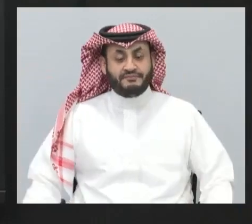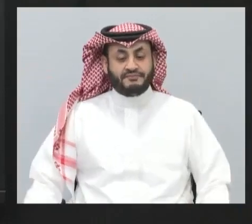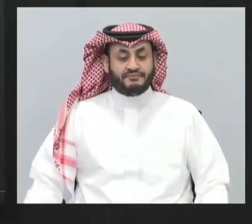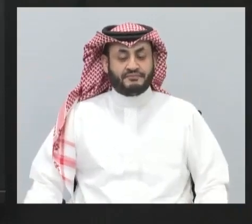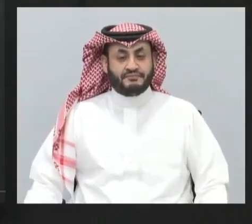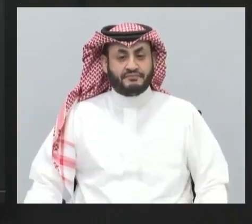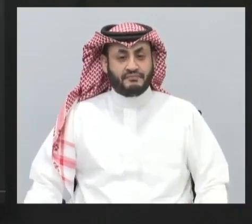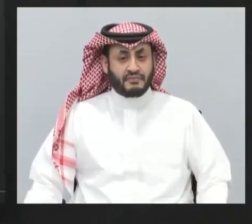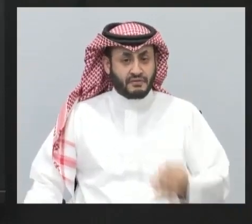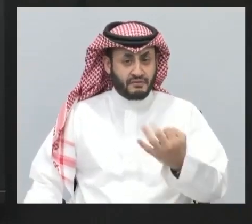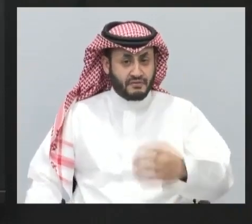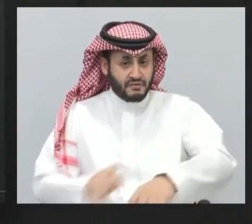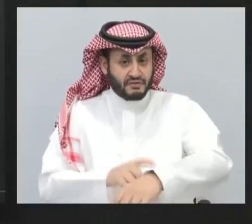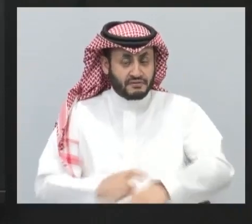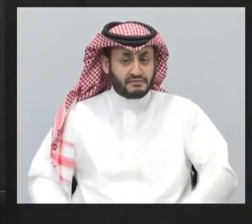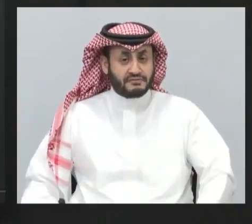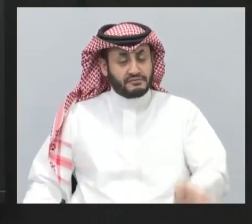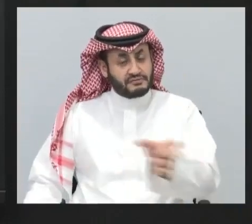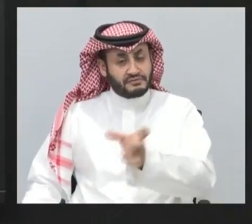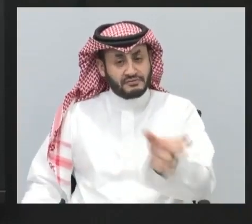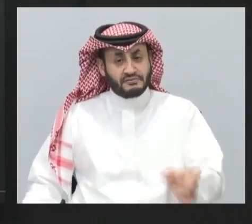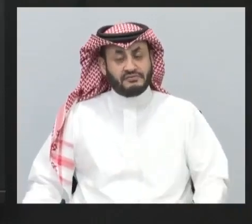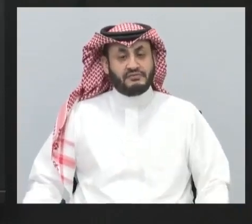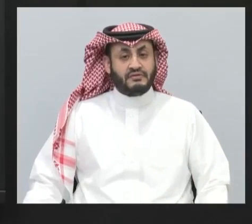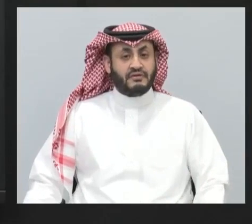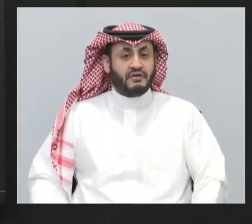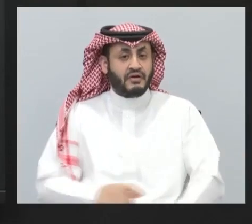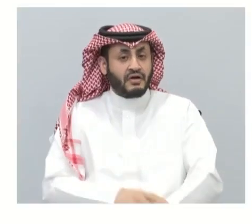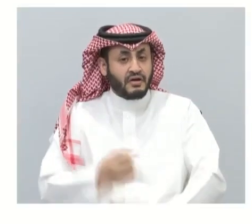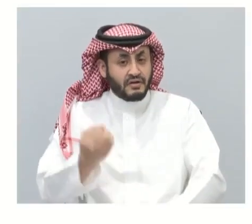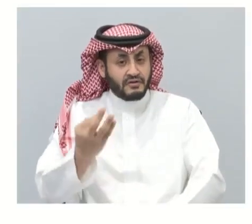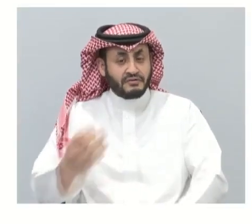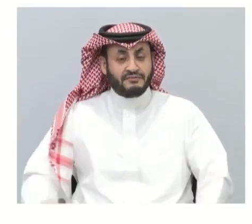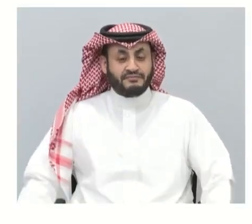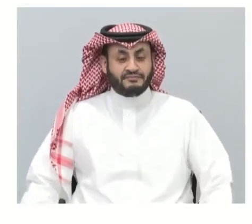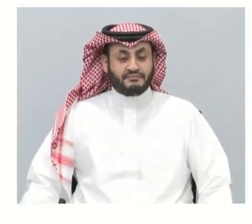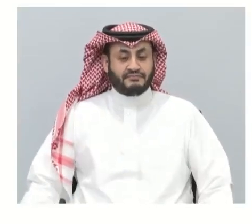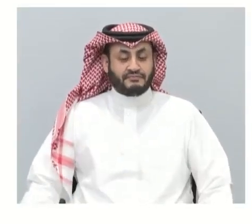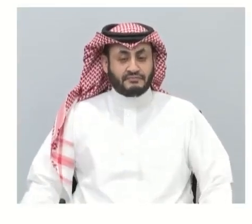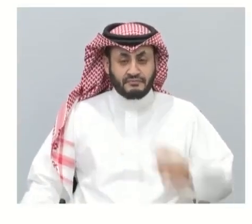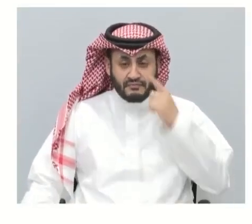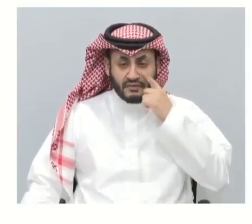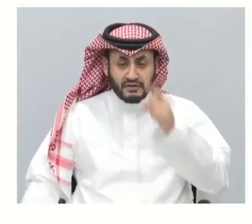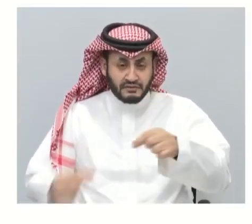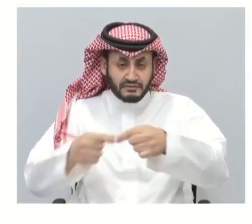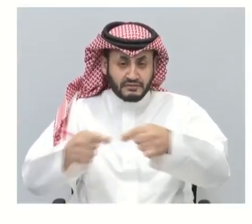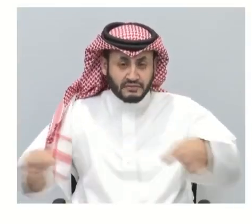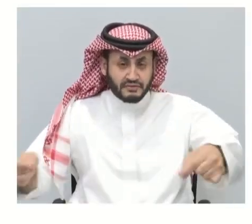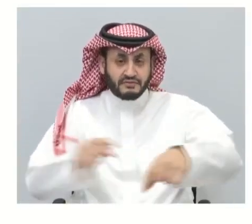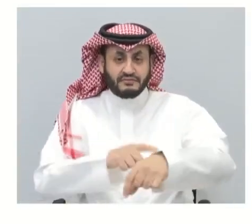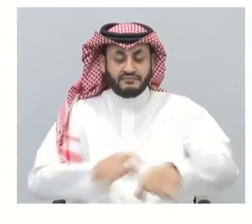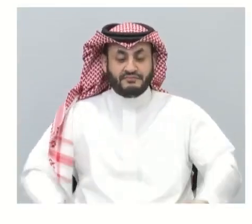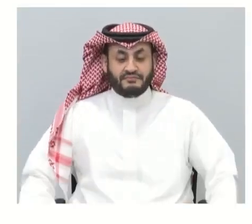about how long, we're going to use the present perfect progressive. So the present perfect simple, an action